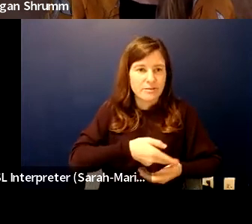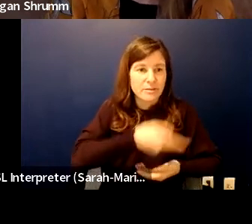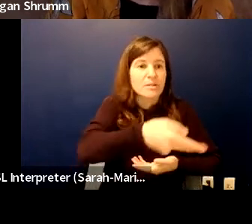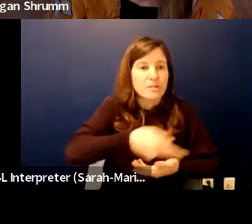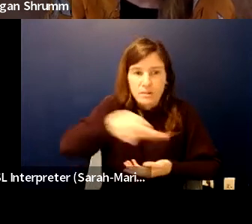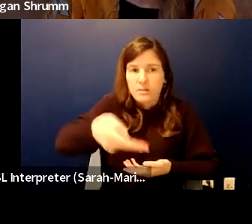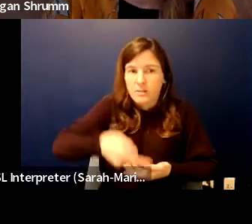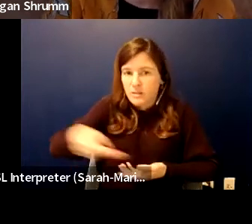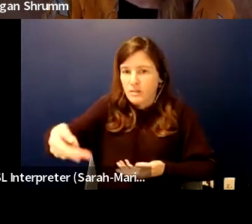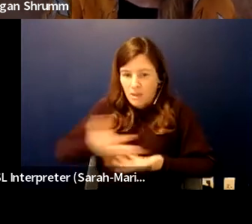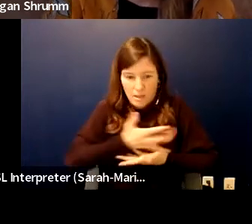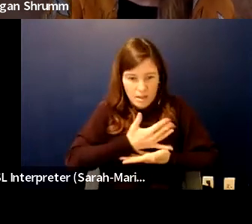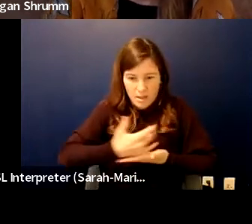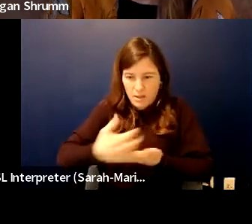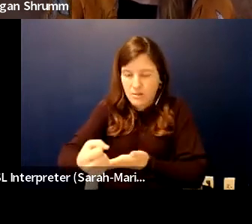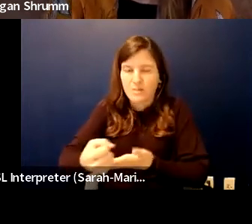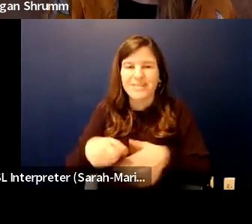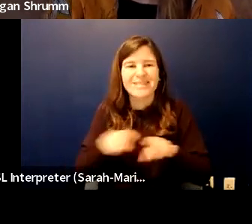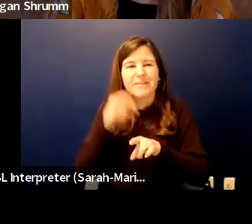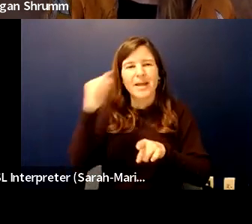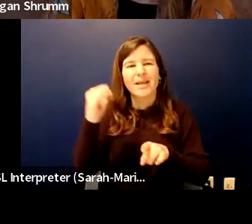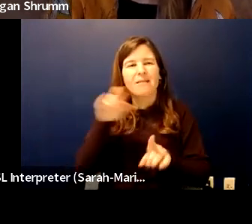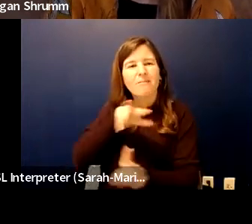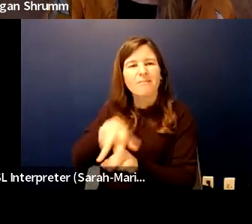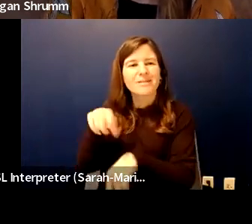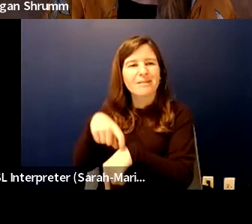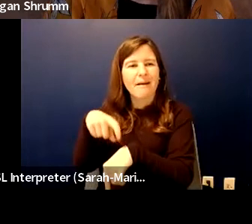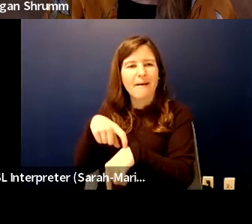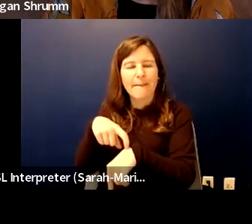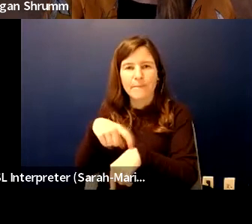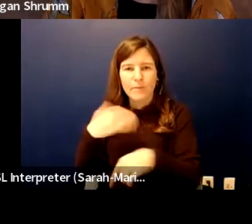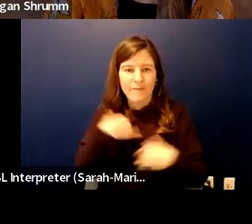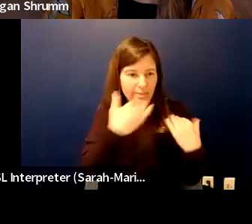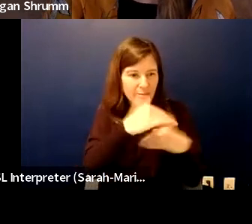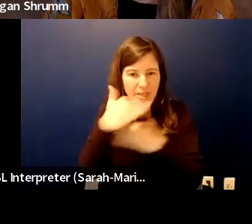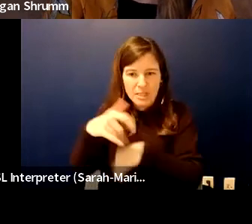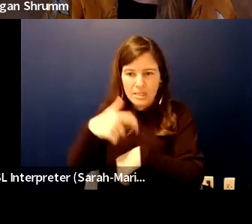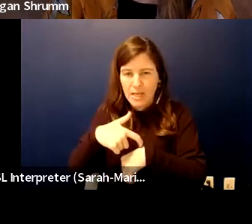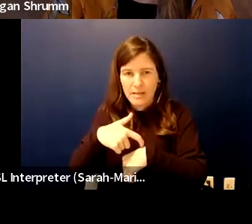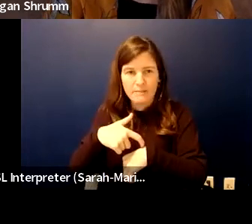at time is something that you can see throughout